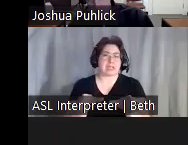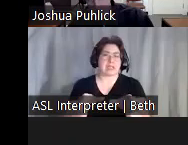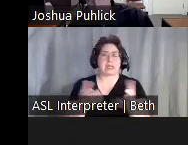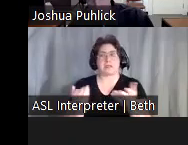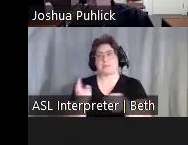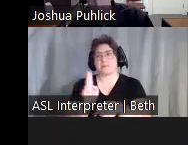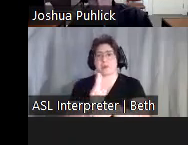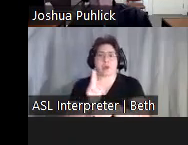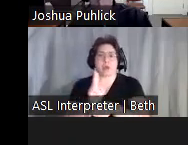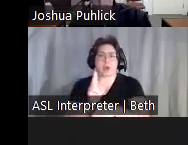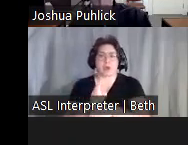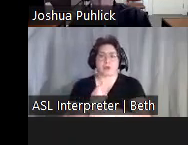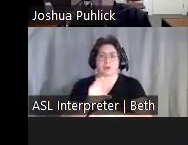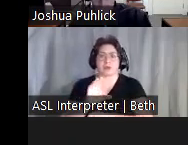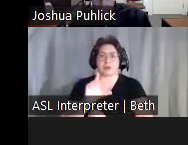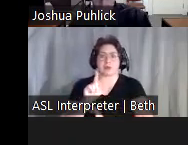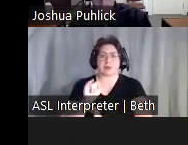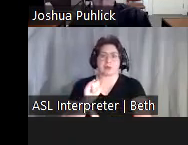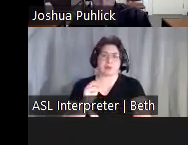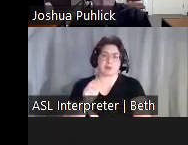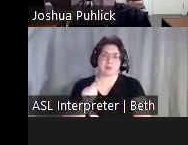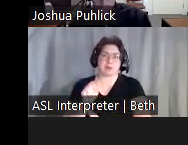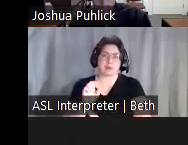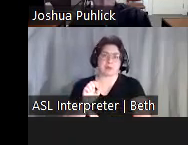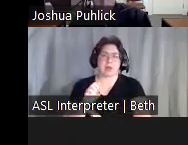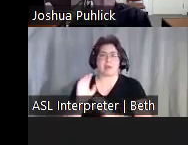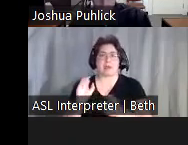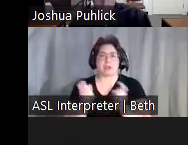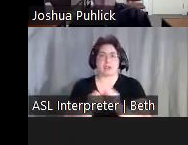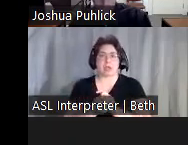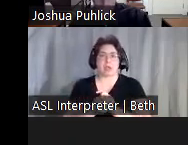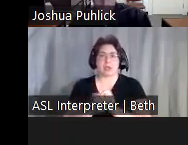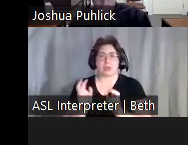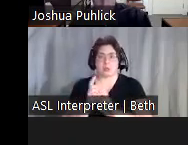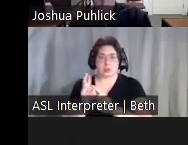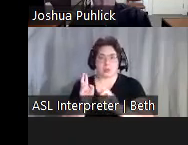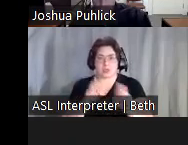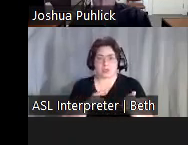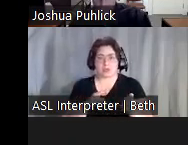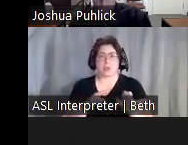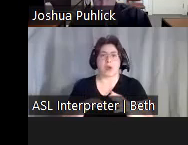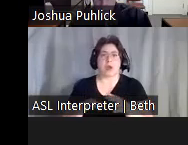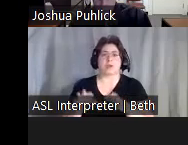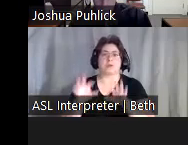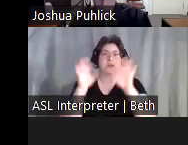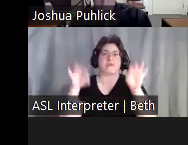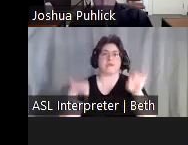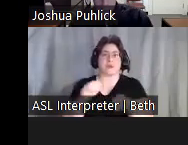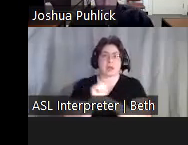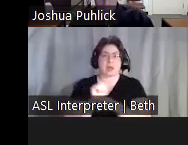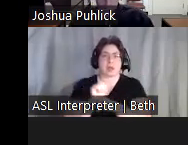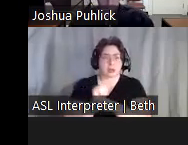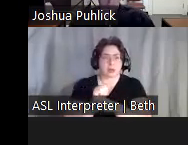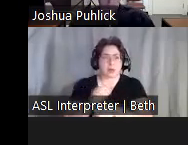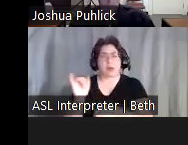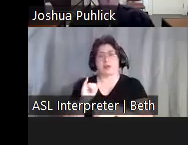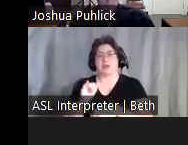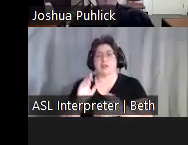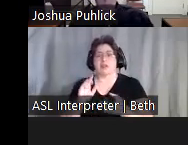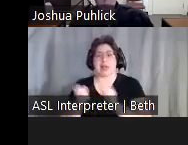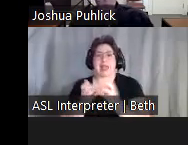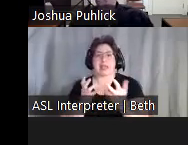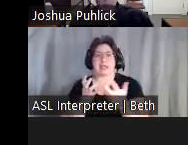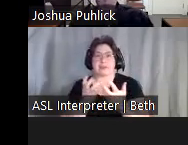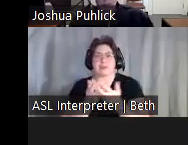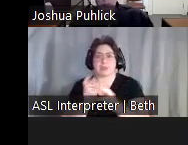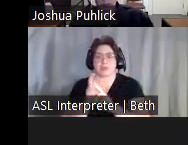using the climate change response framework and adaptation resources workbook to